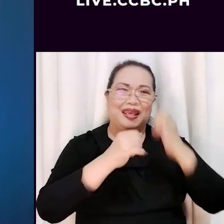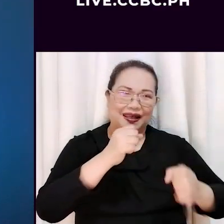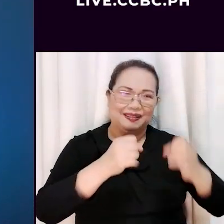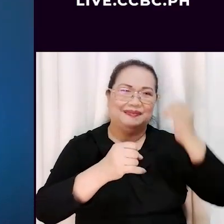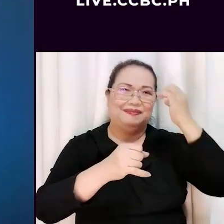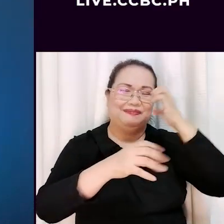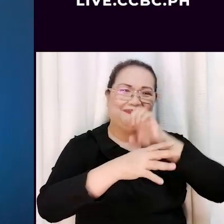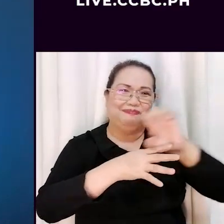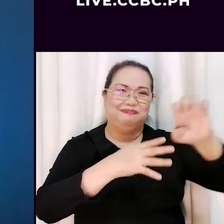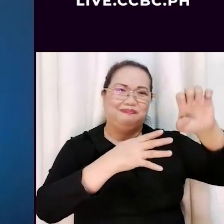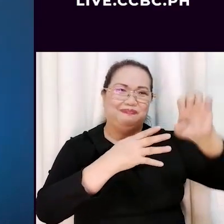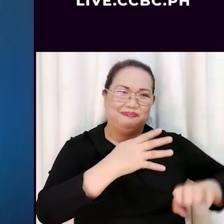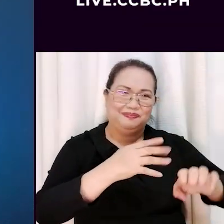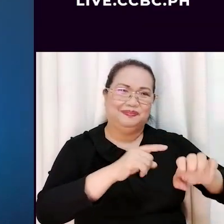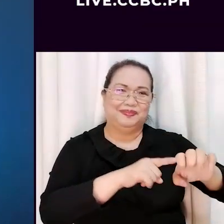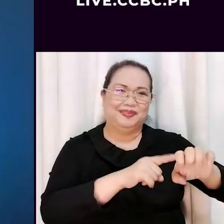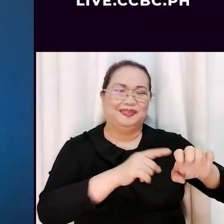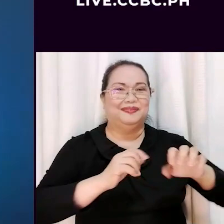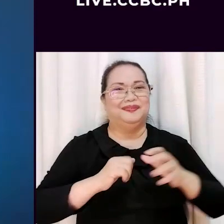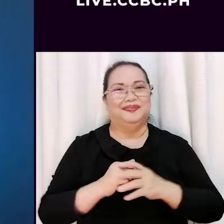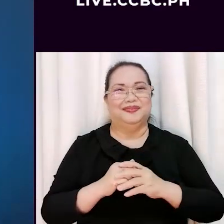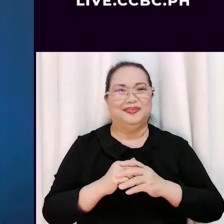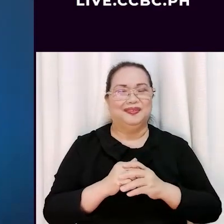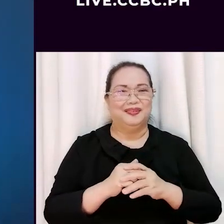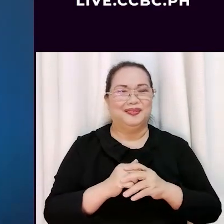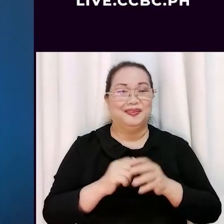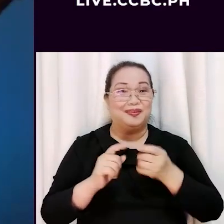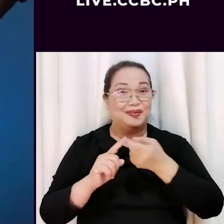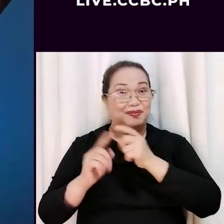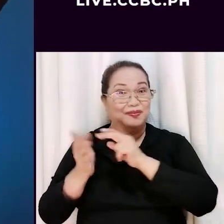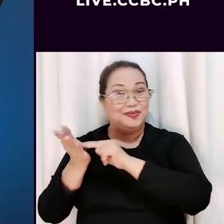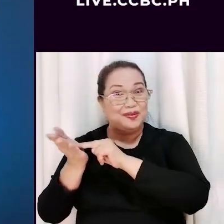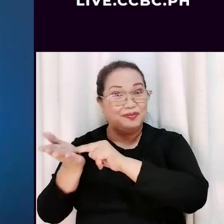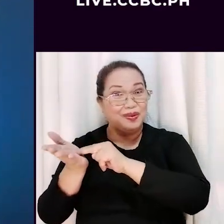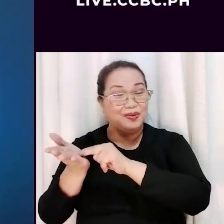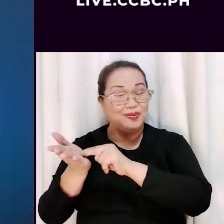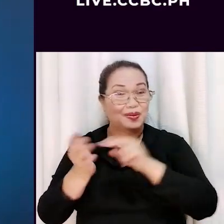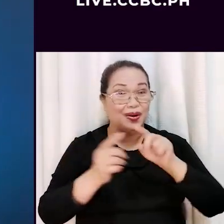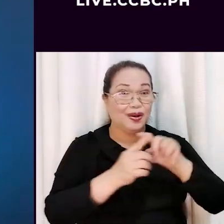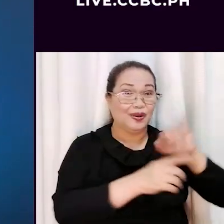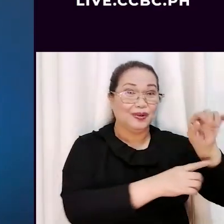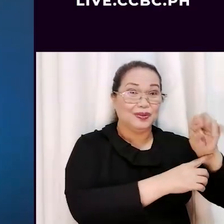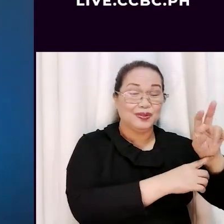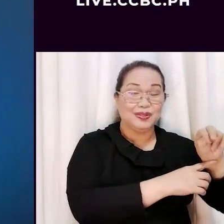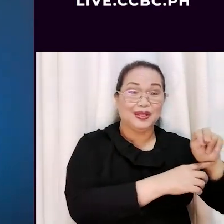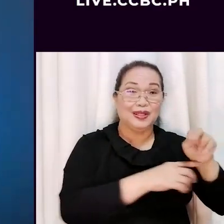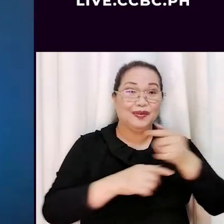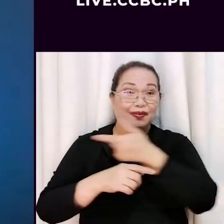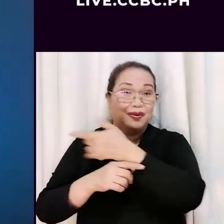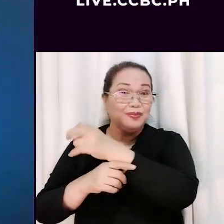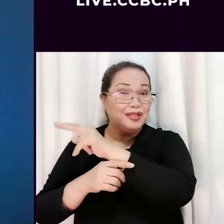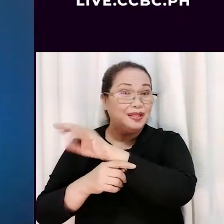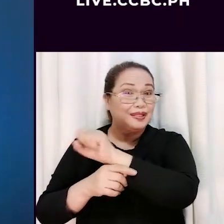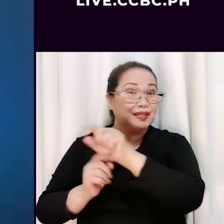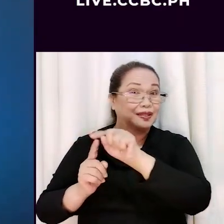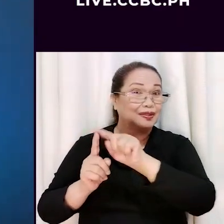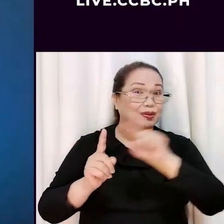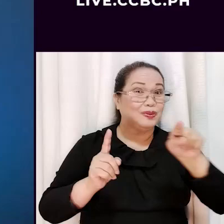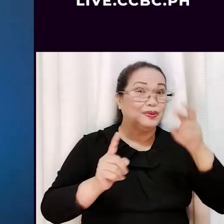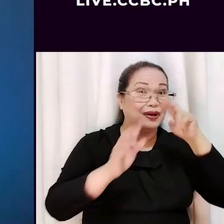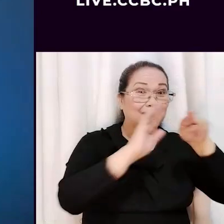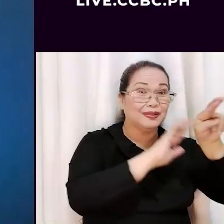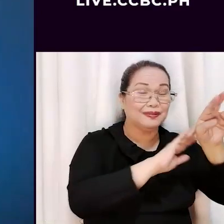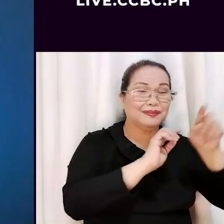end. Wow! From Noah to John, from Genesis to Revelation, the blessings of tribulation